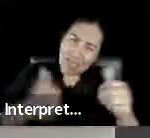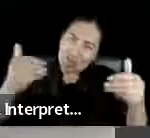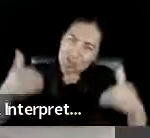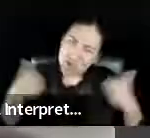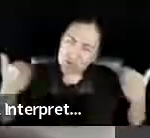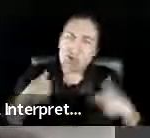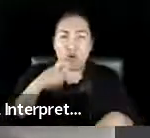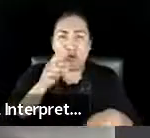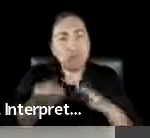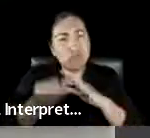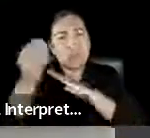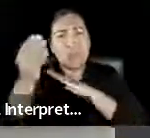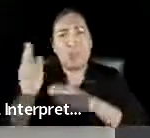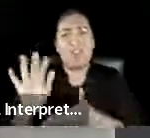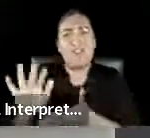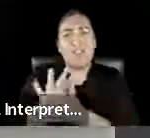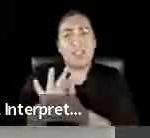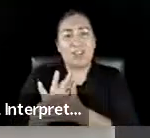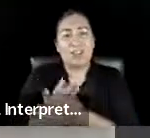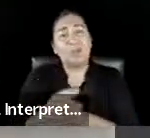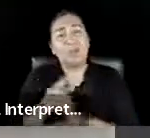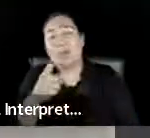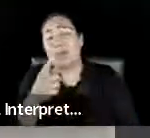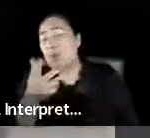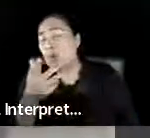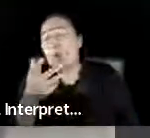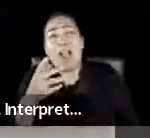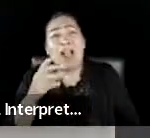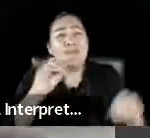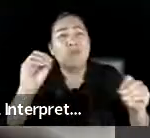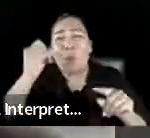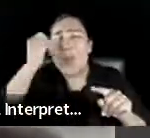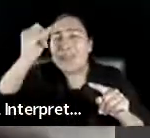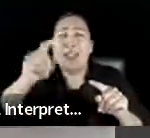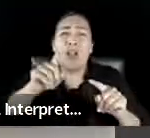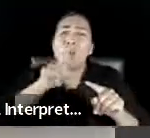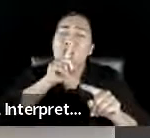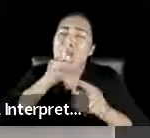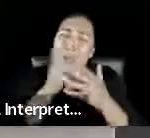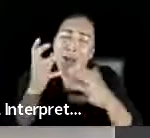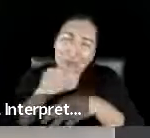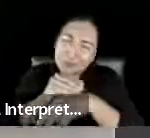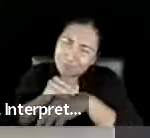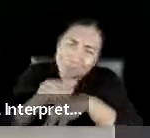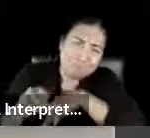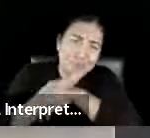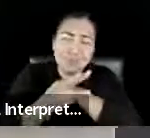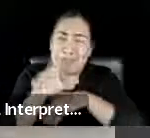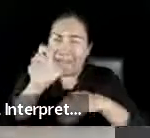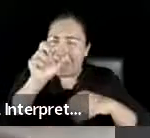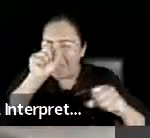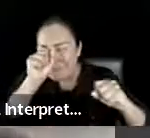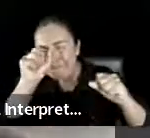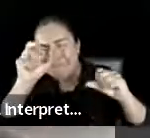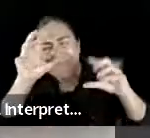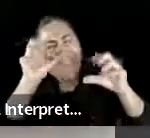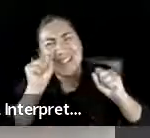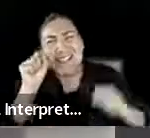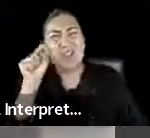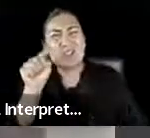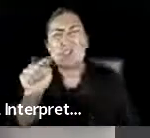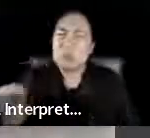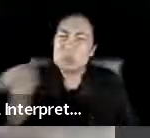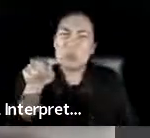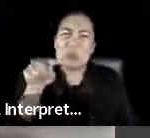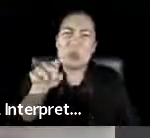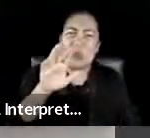video, because you do not know how impactful you are and how amazing you are. The way that you're